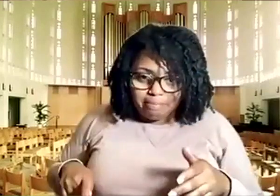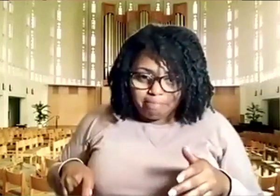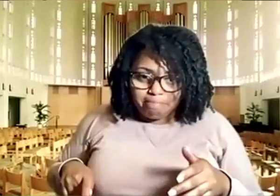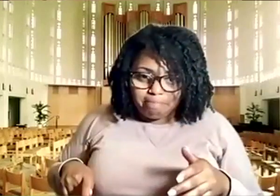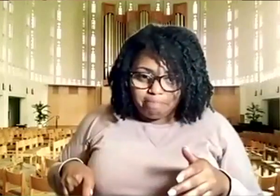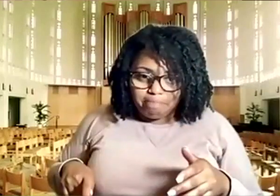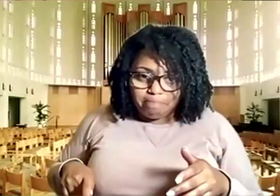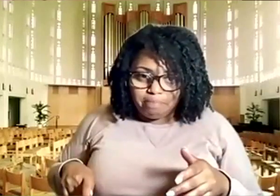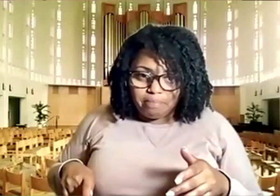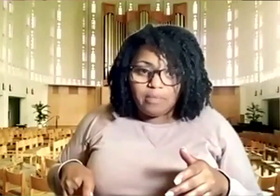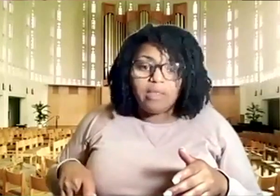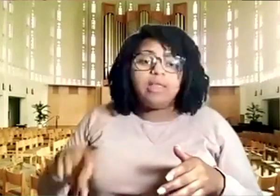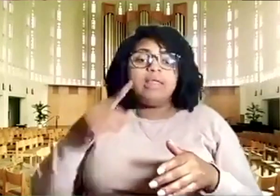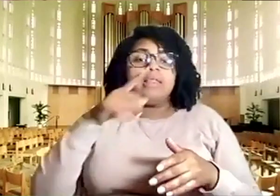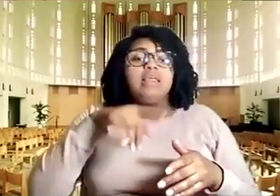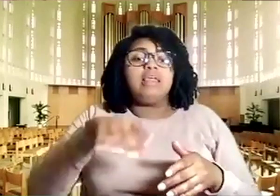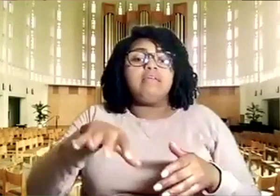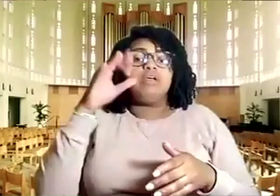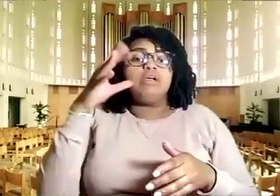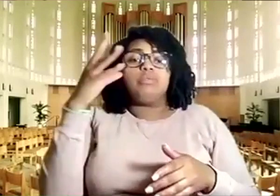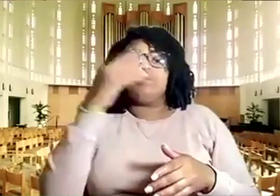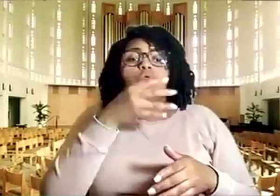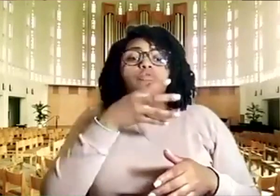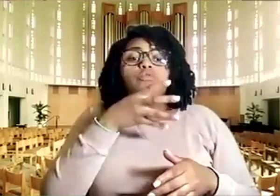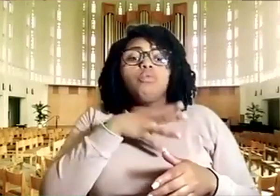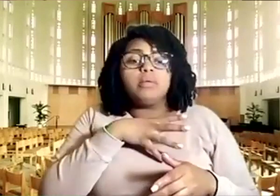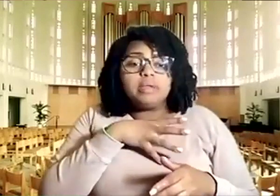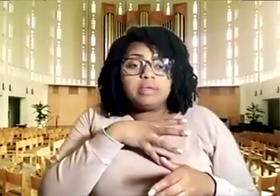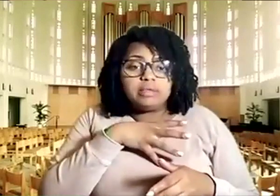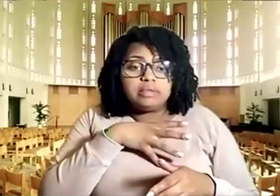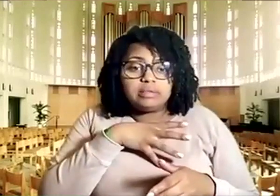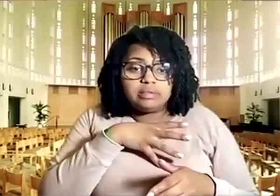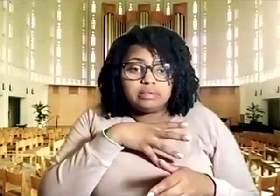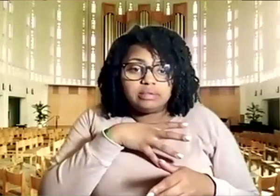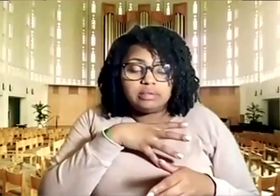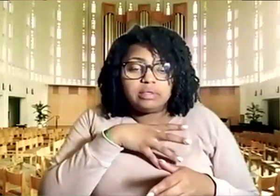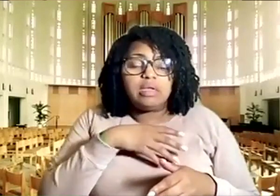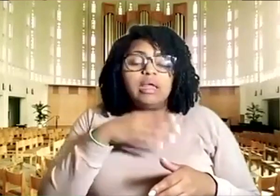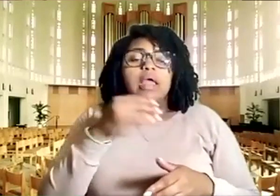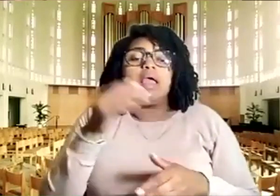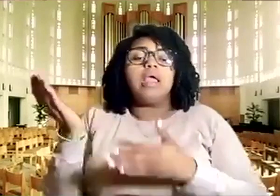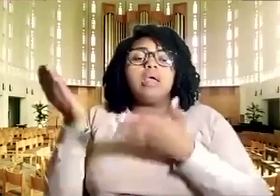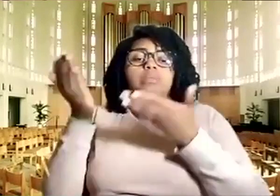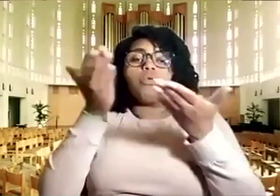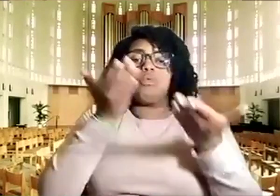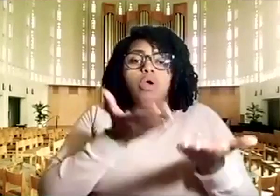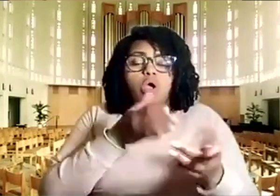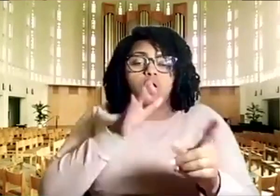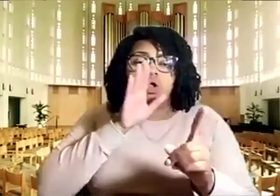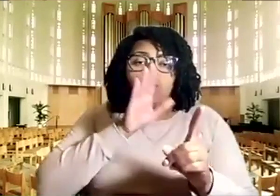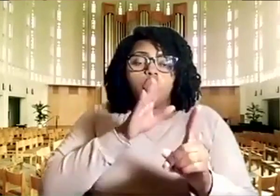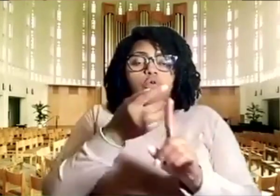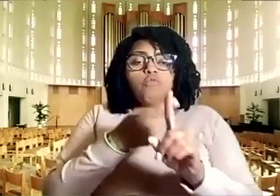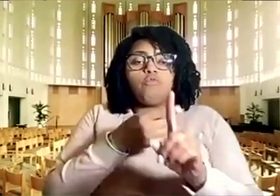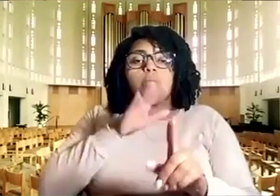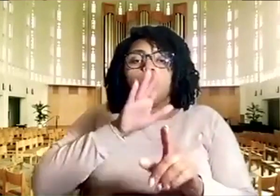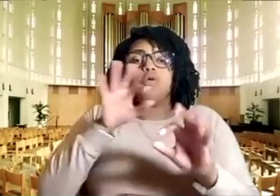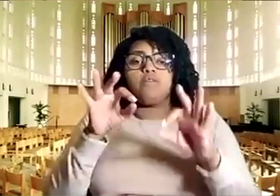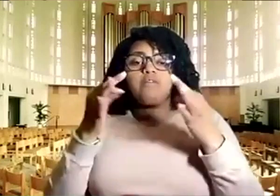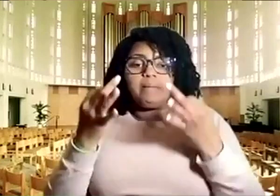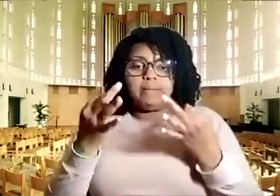They found a beautiful woman and brought her from her family